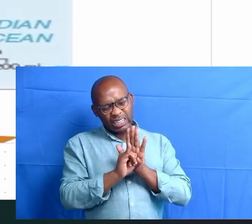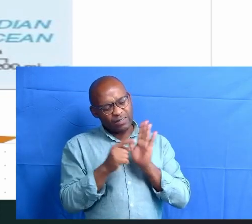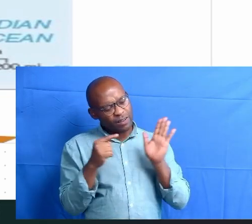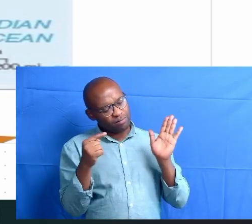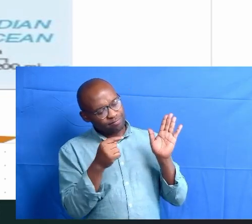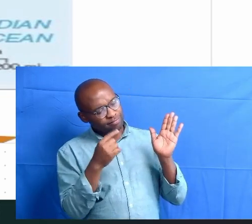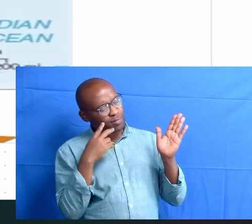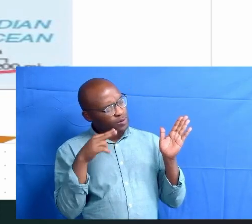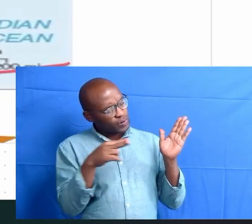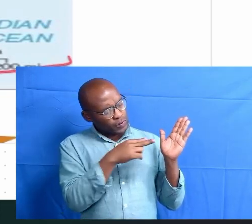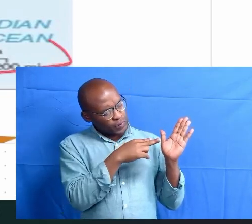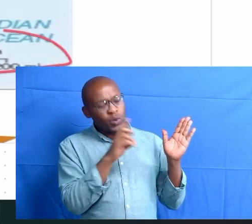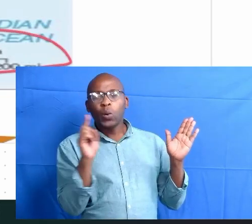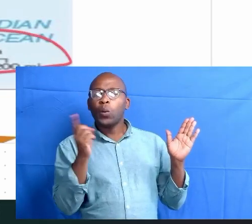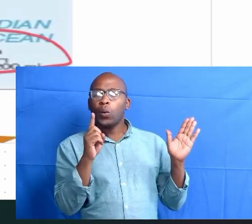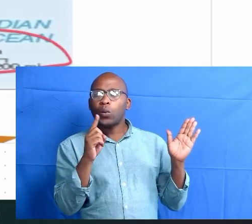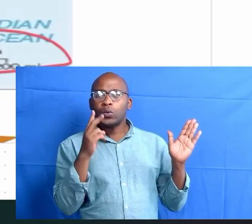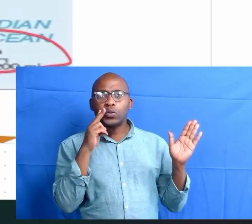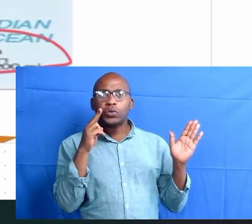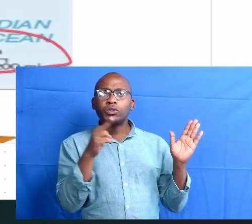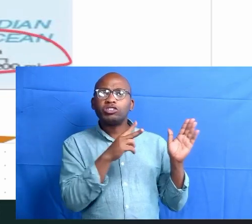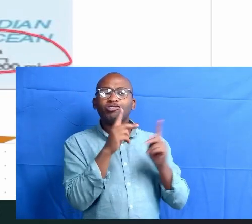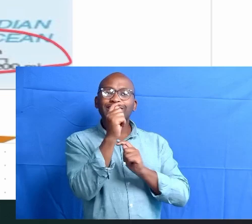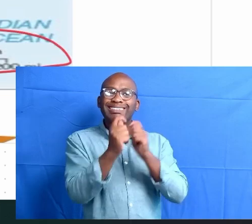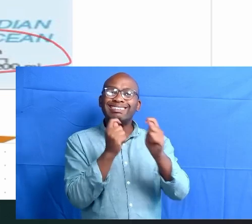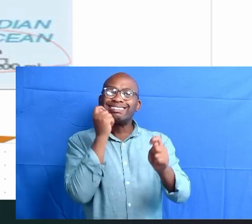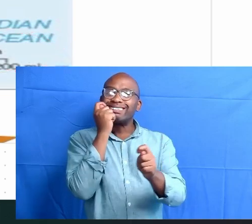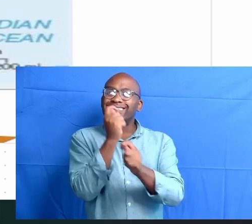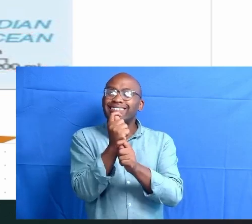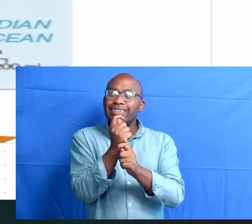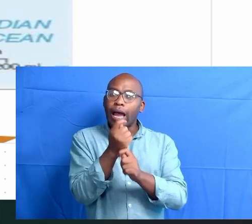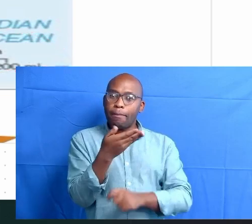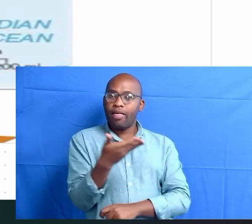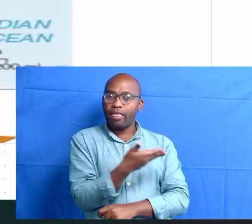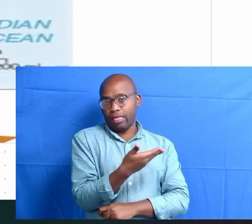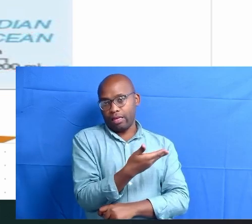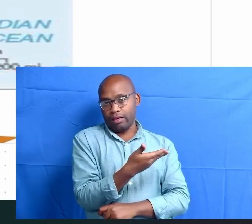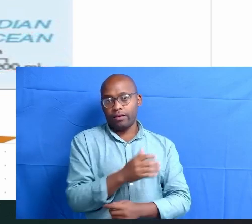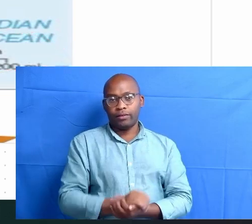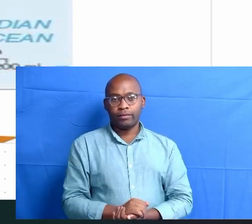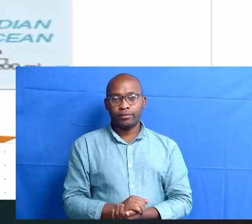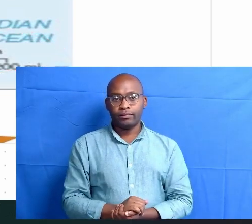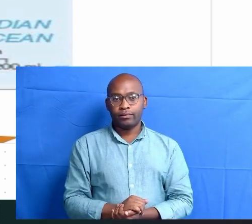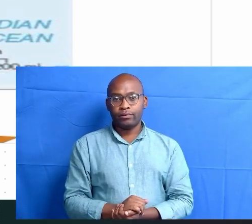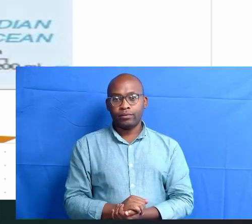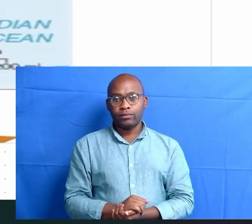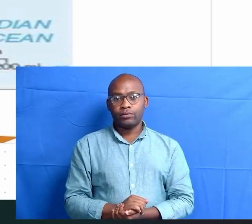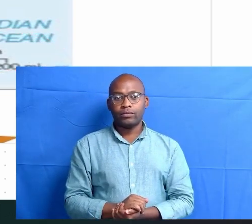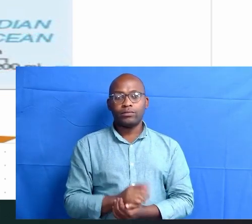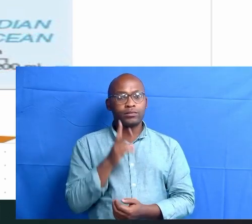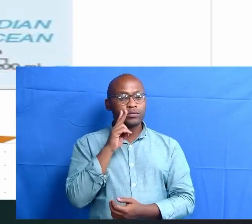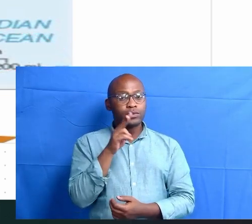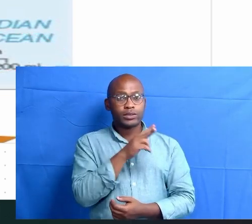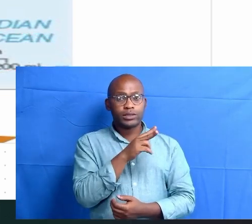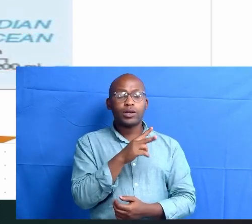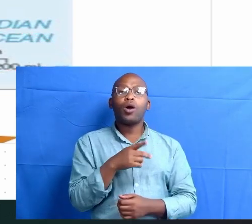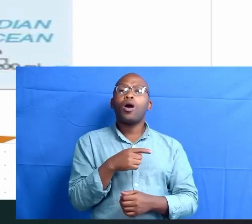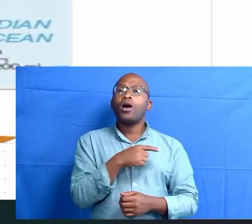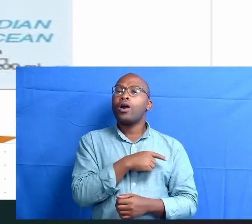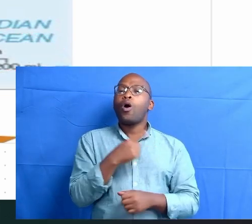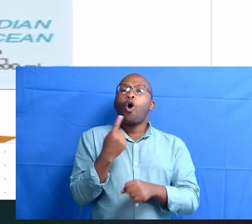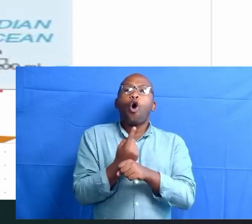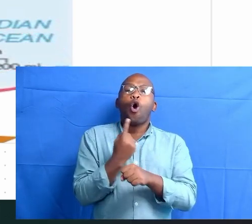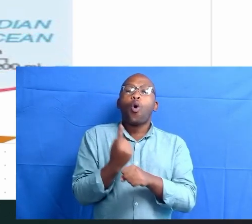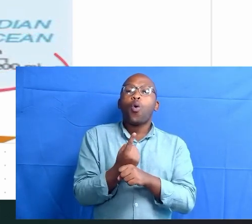scales, I can see there is a type of scales. There is, and to me, it's always a bar